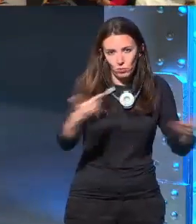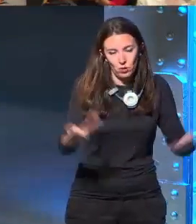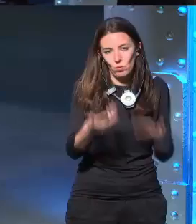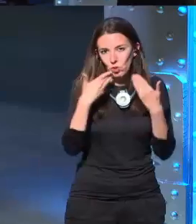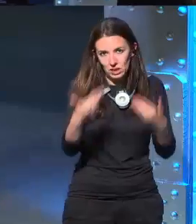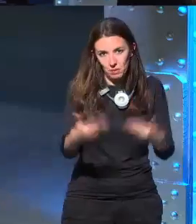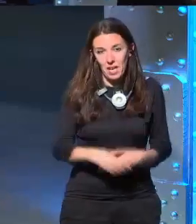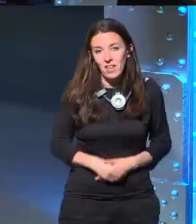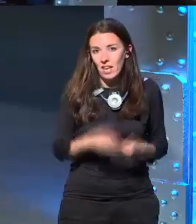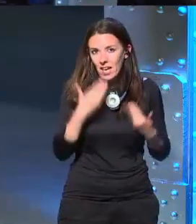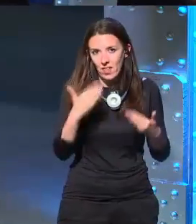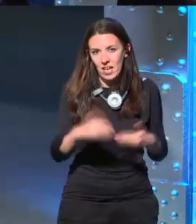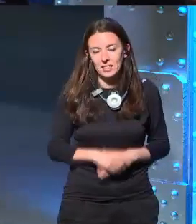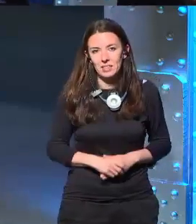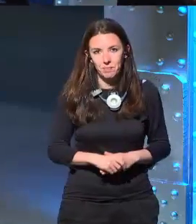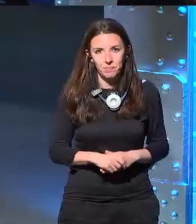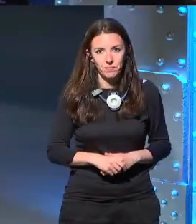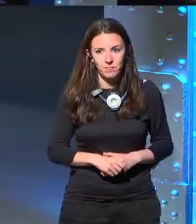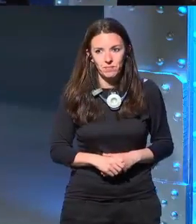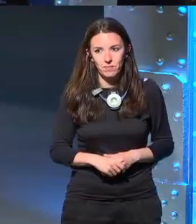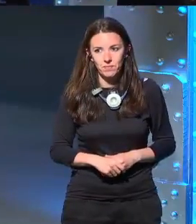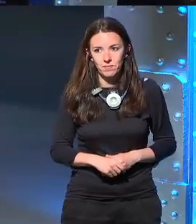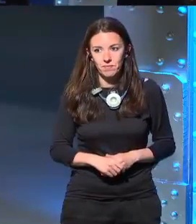you. Thank you. Jose.